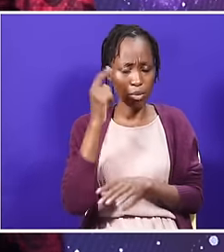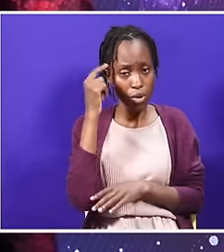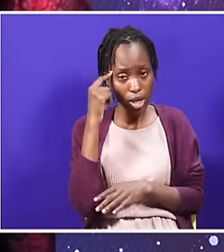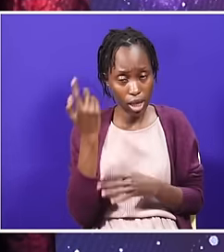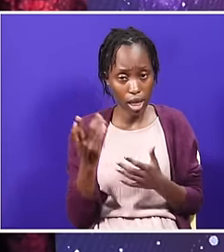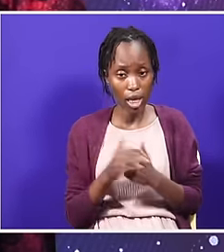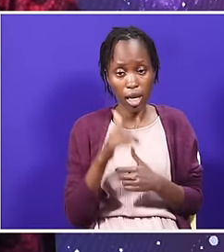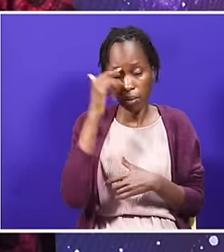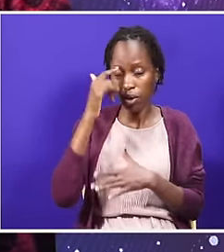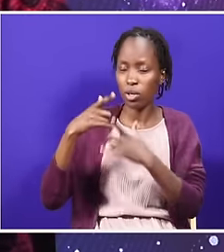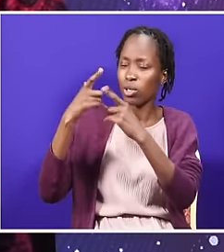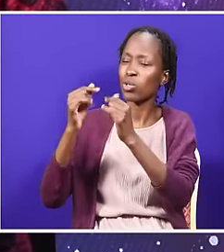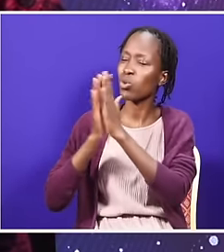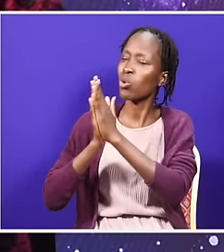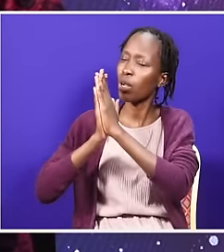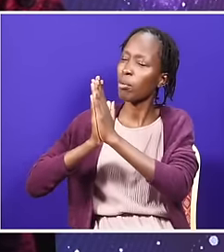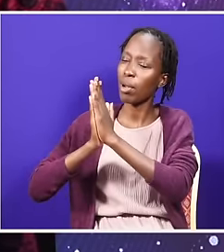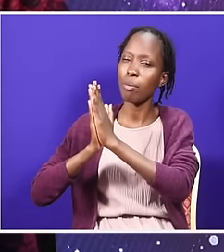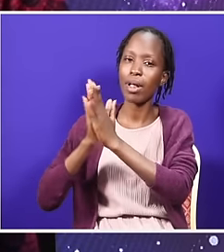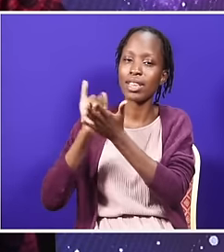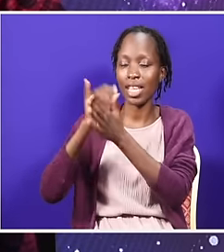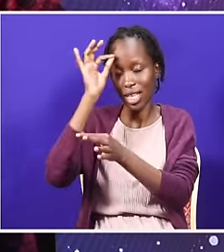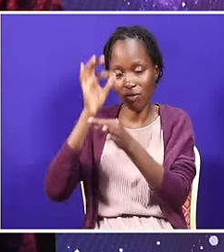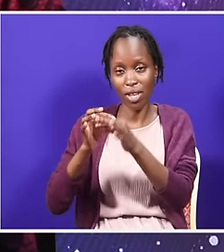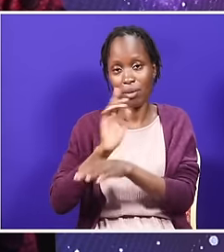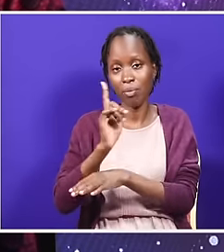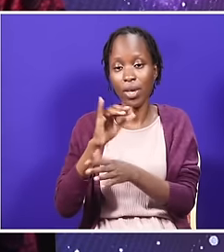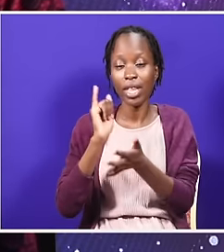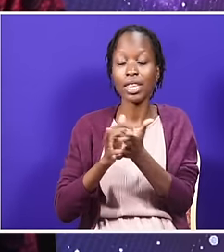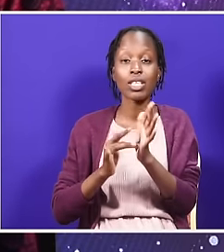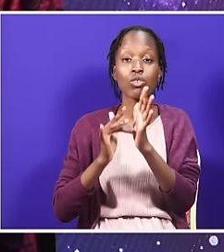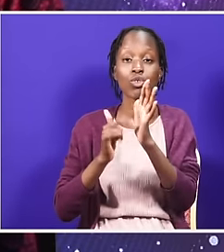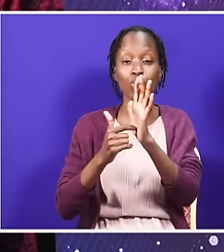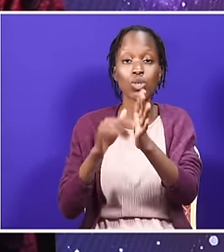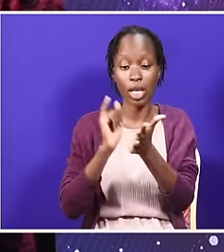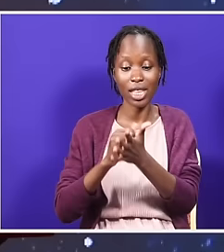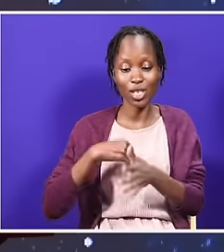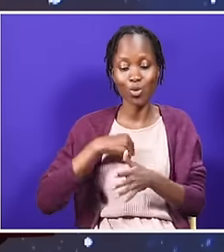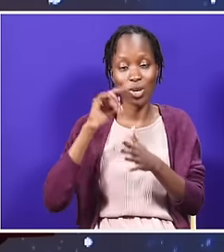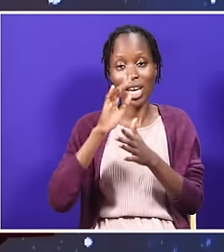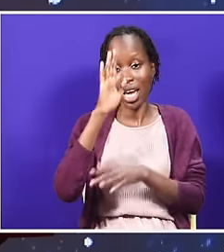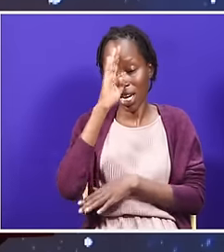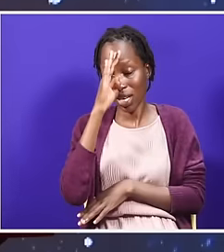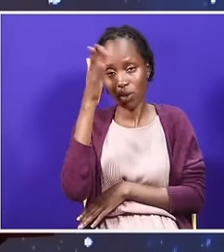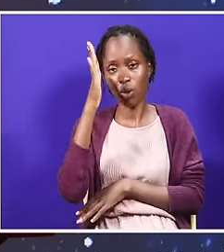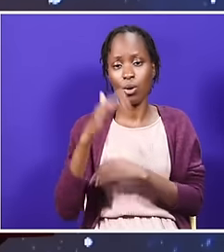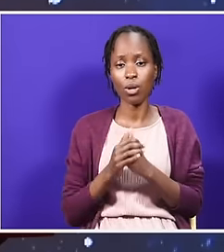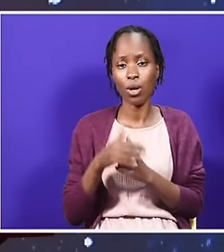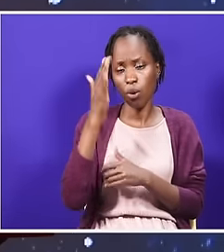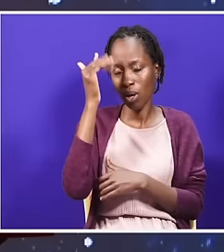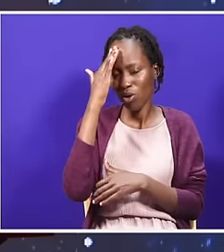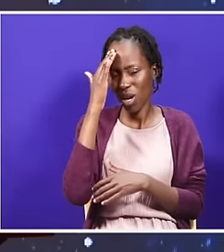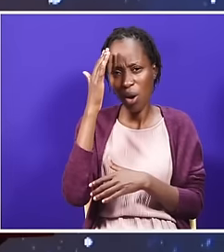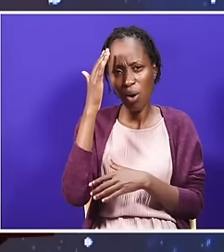by going to God and yelling, that's faith. Sometimes that reveals our doubt. How do we know that this revealed